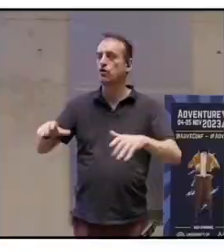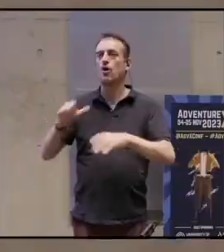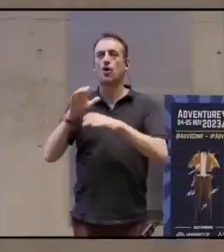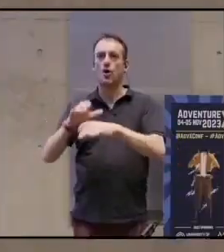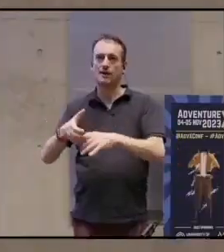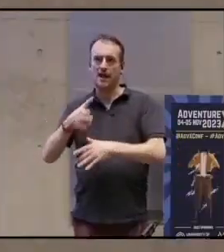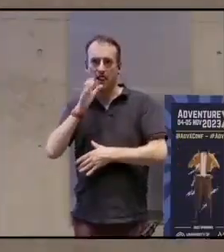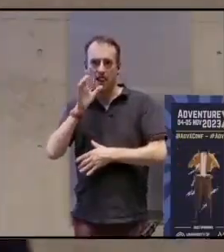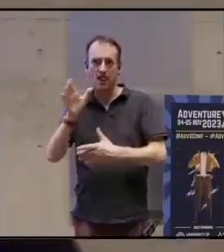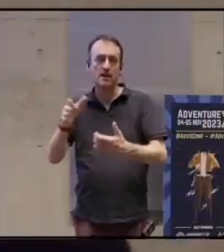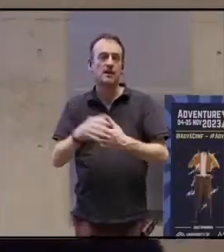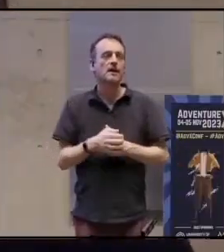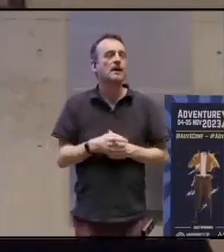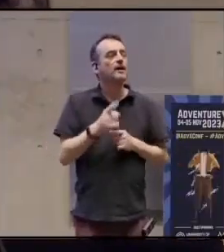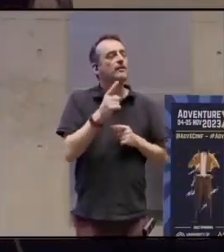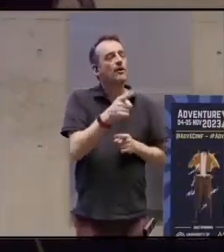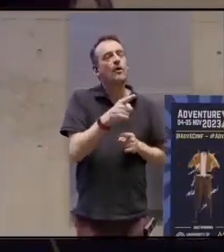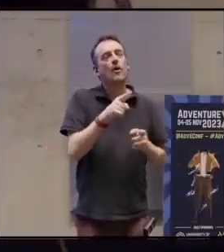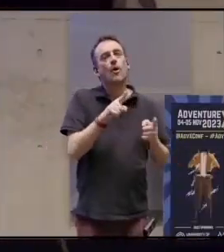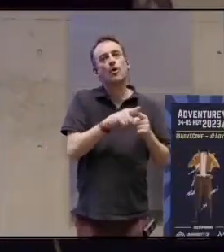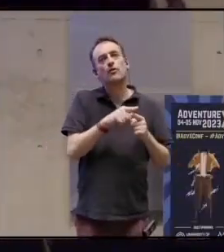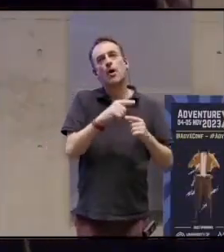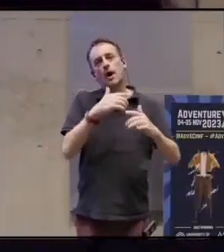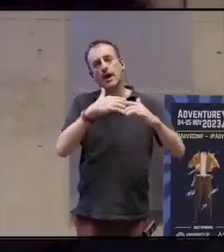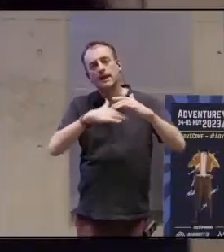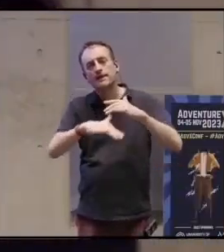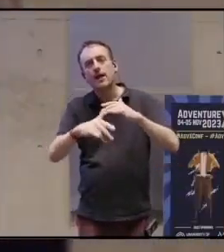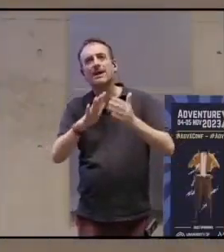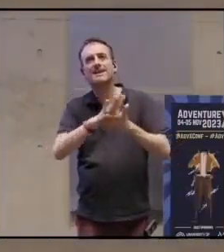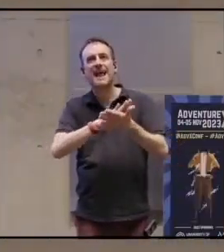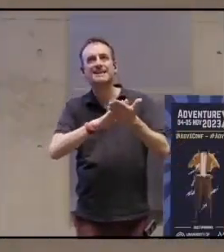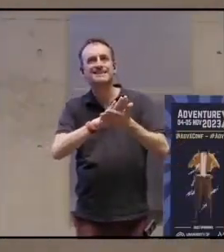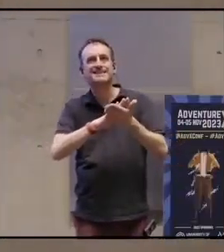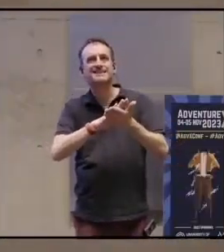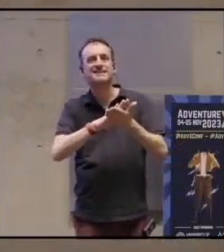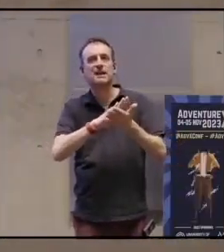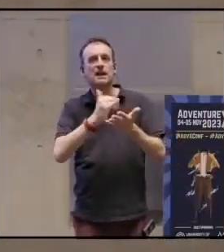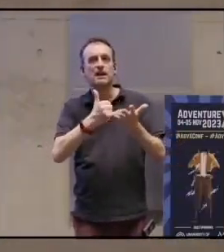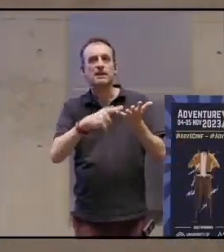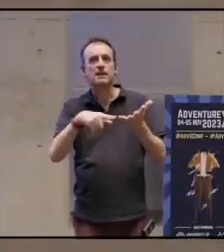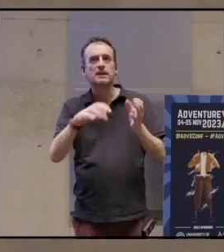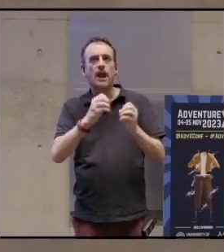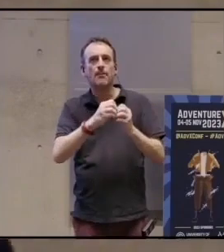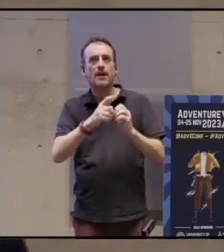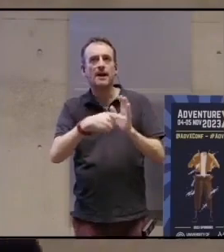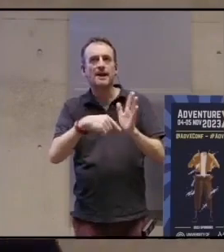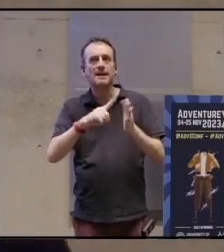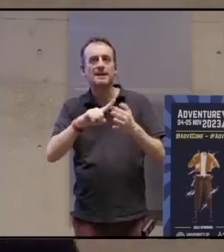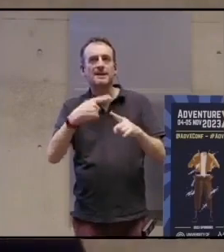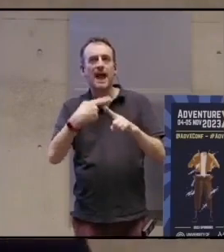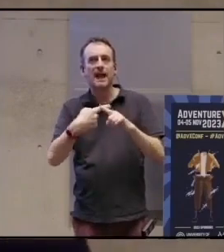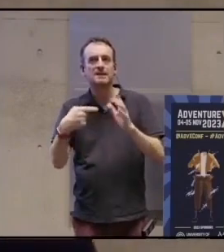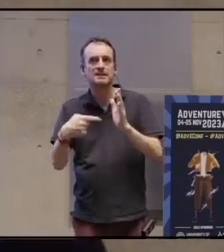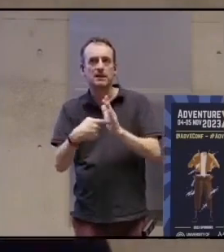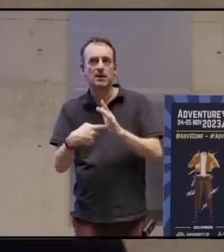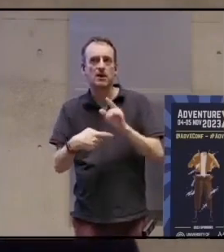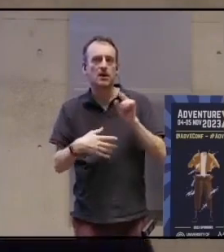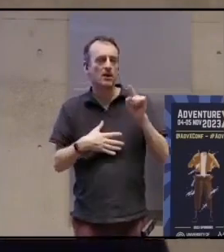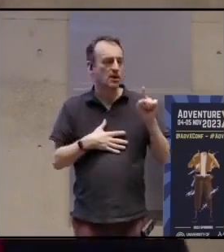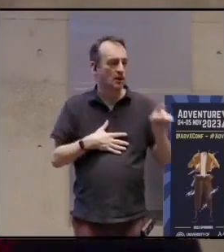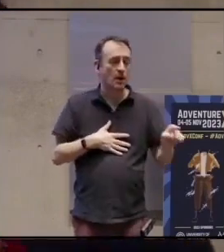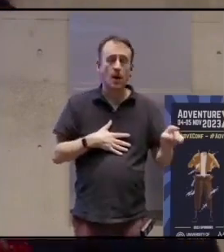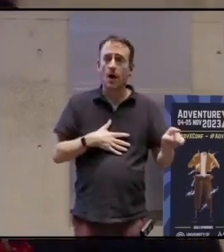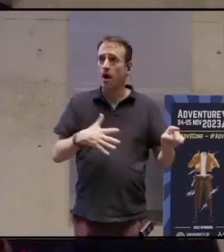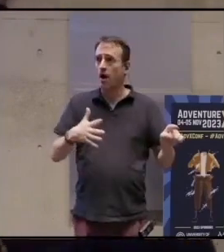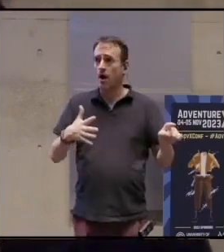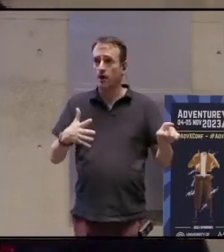need. Because the line medic sounds very different in the performance that they gave, which said, oh God, I'm bleeding